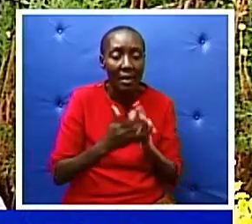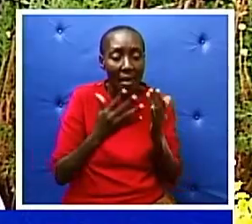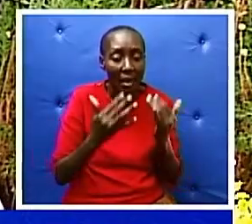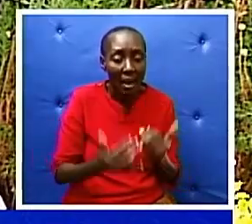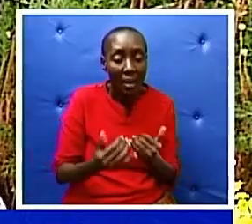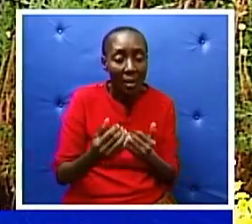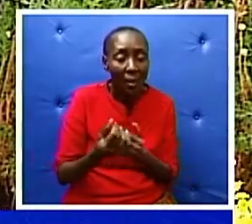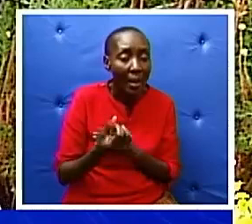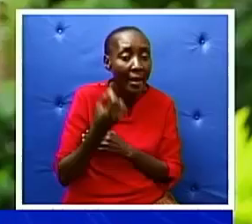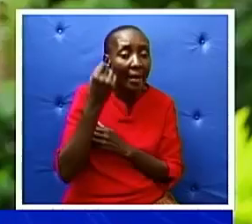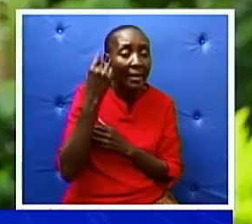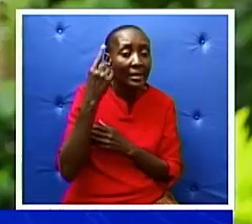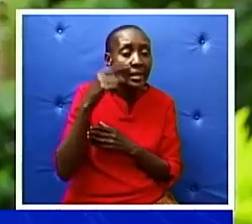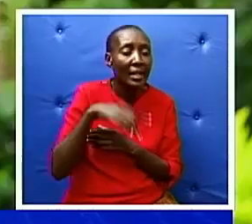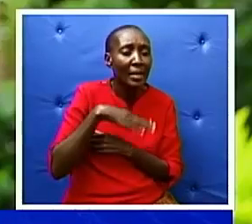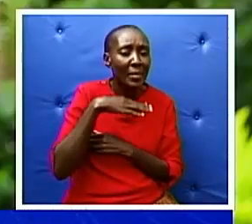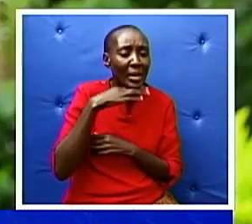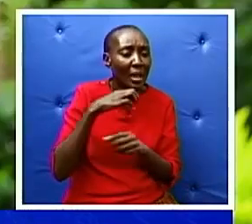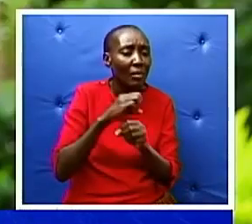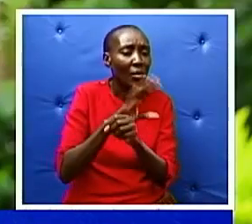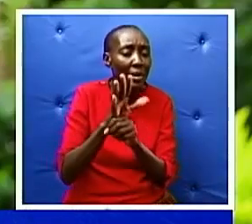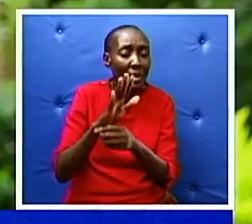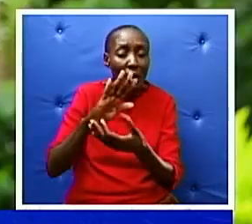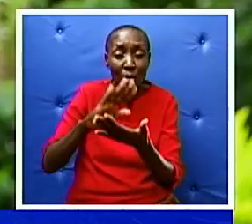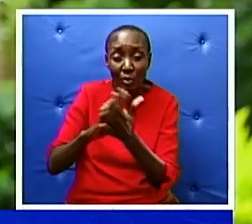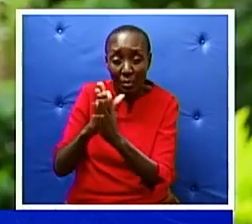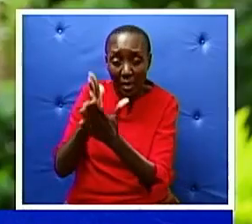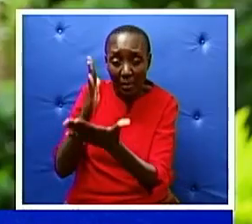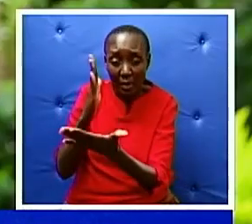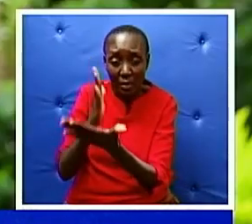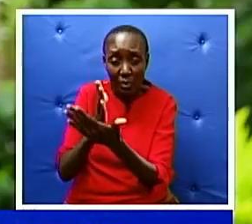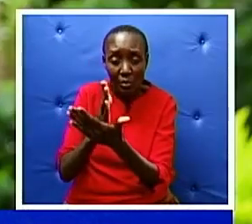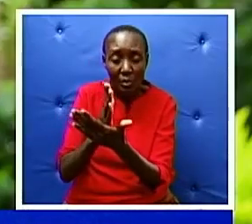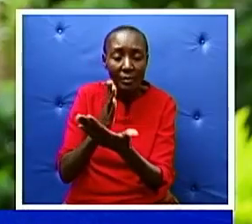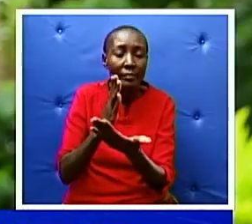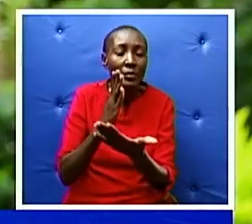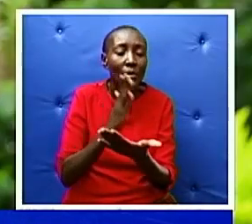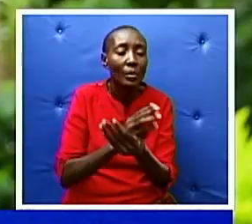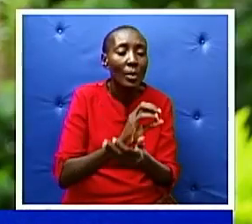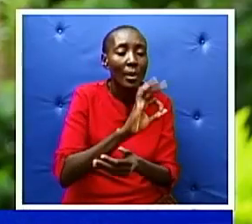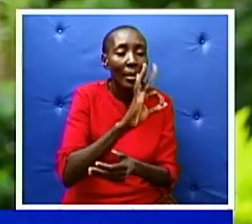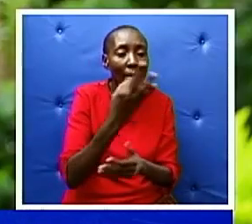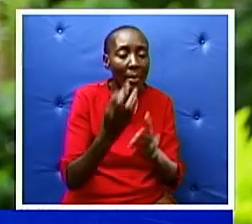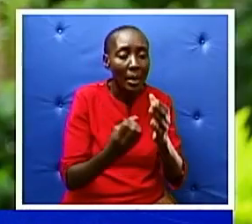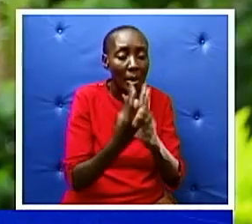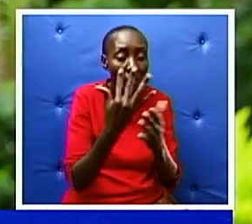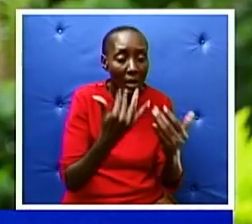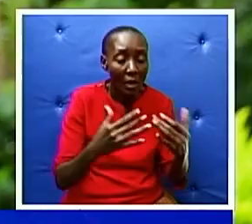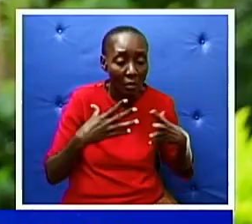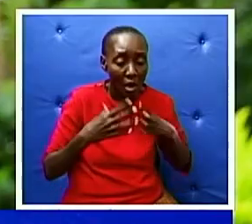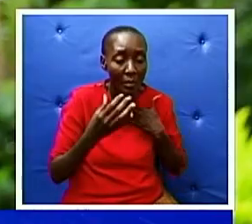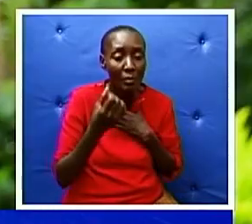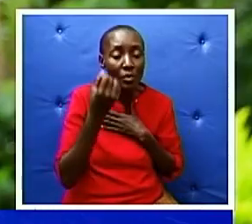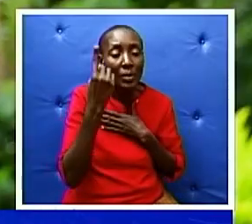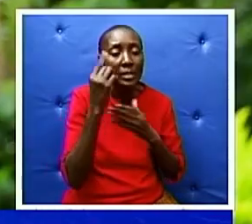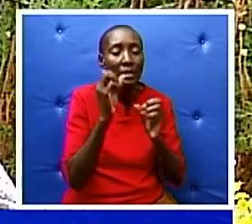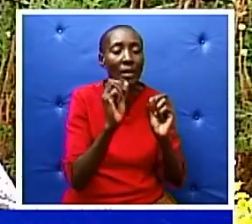And from... So it's becoming a reality. The third wave actually brought that to the people to realize, okay.